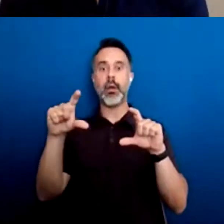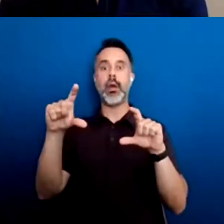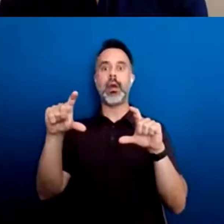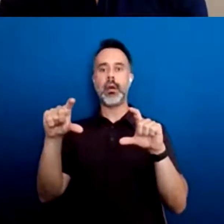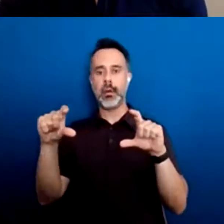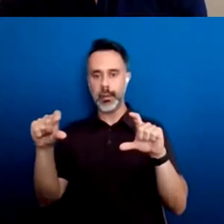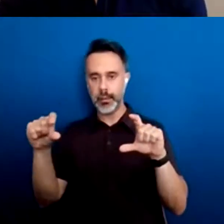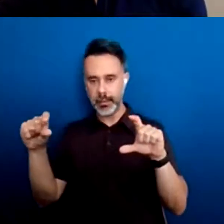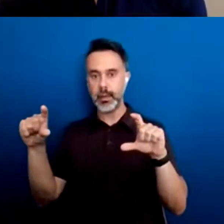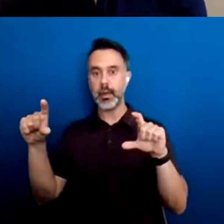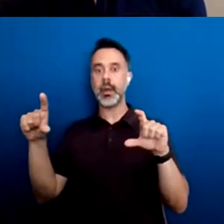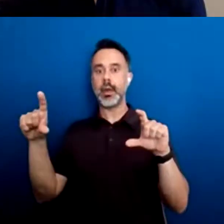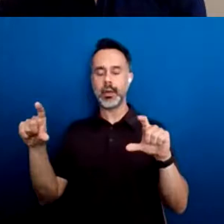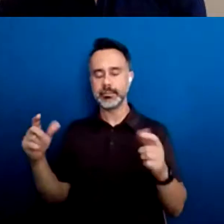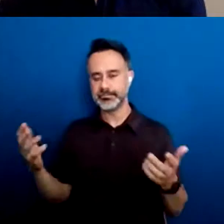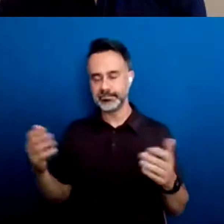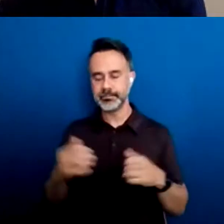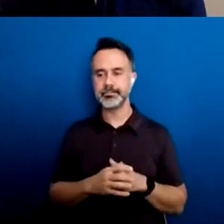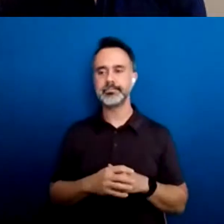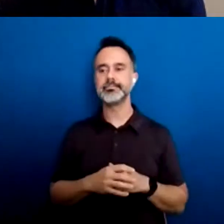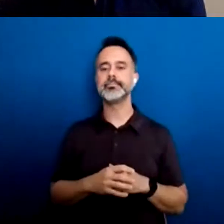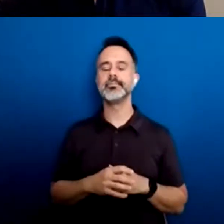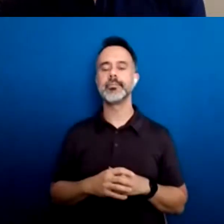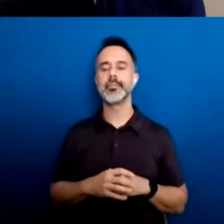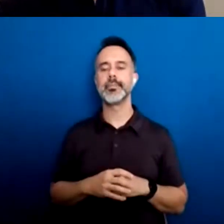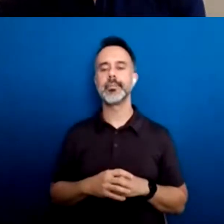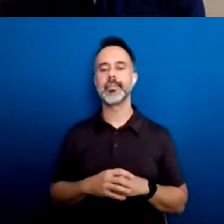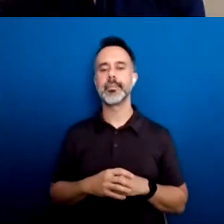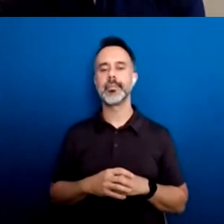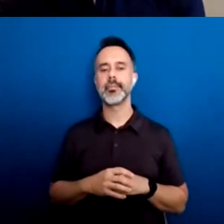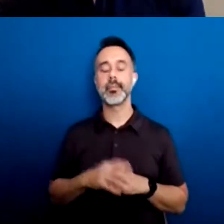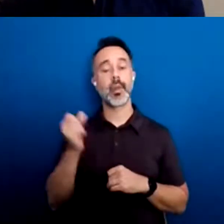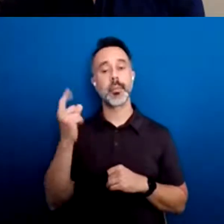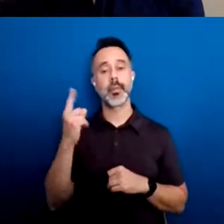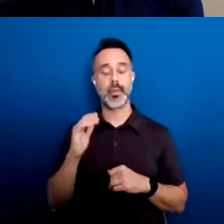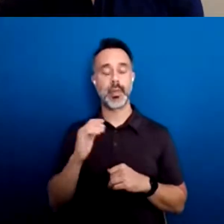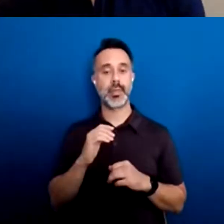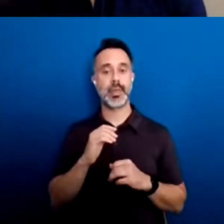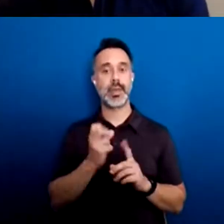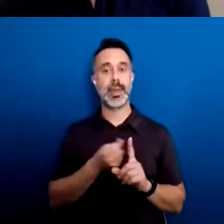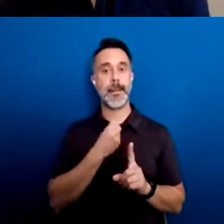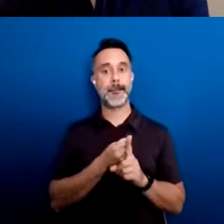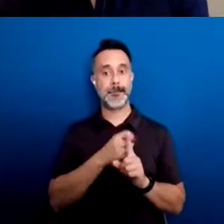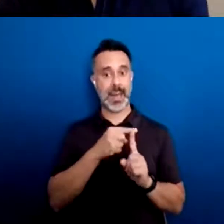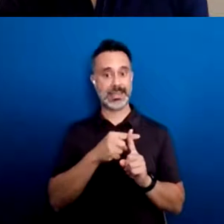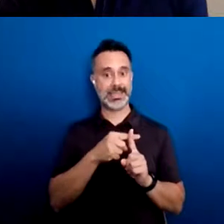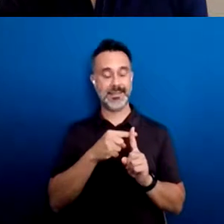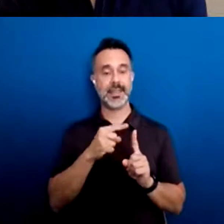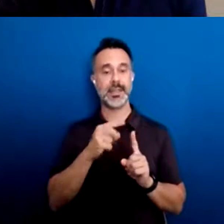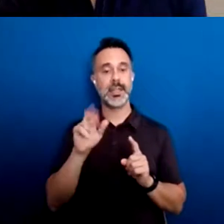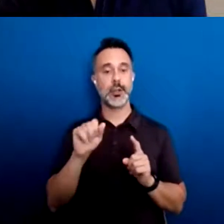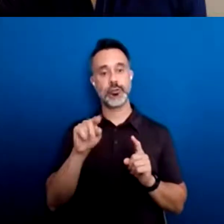down a little bit. Our positivity rate of testing is probably somewhere